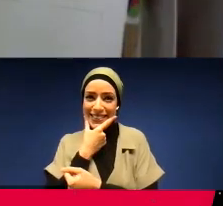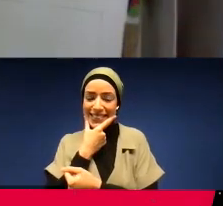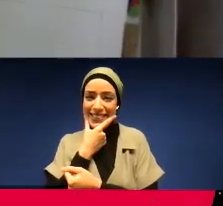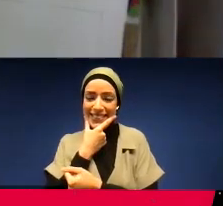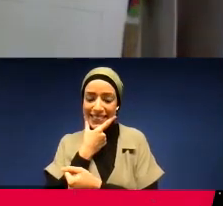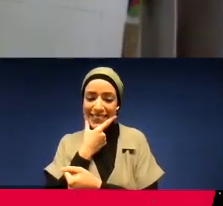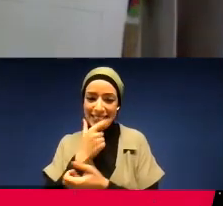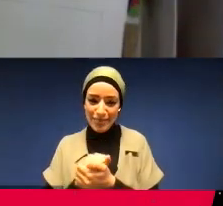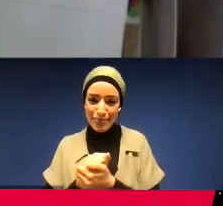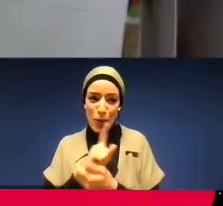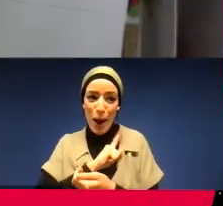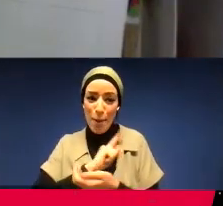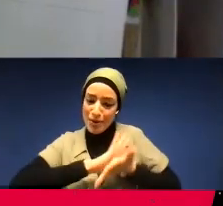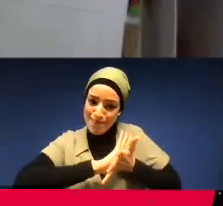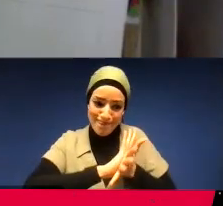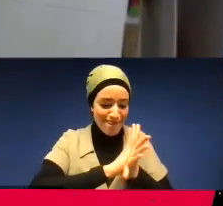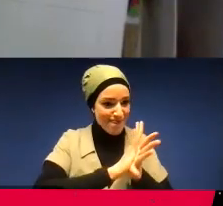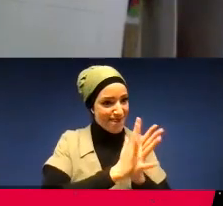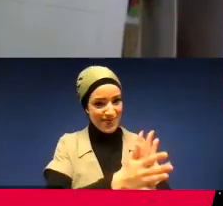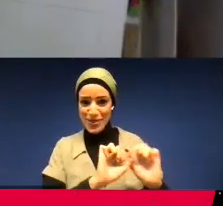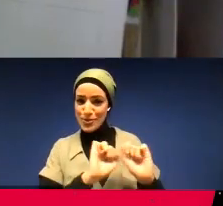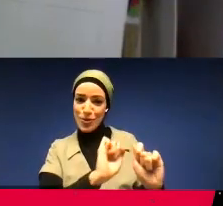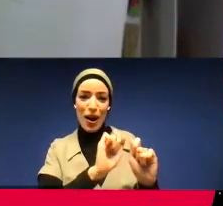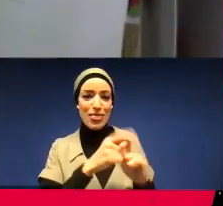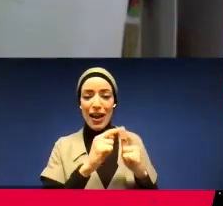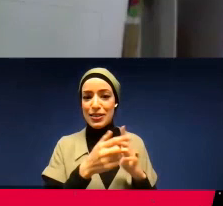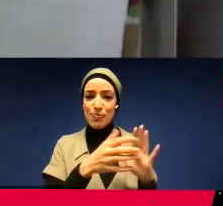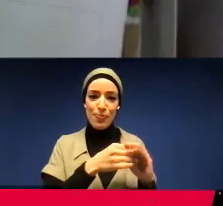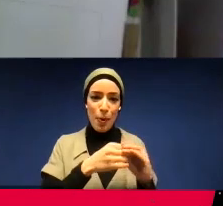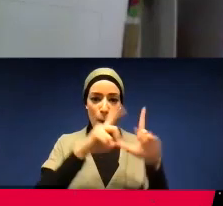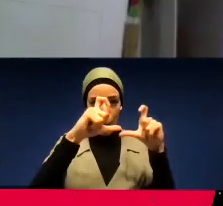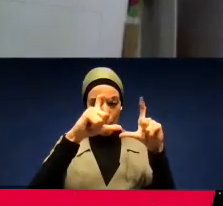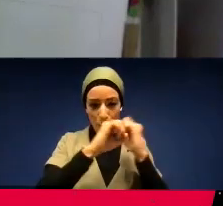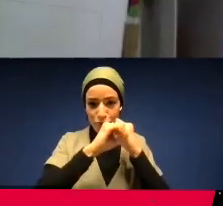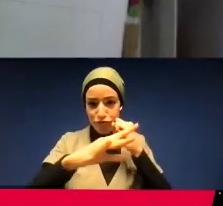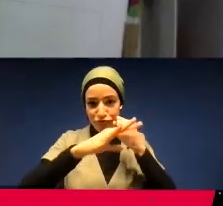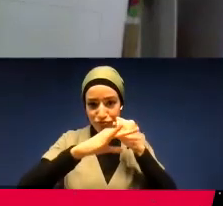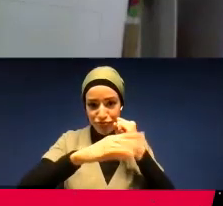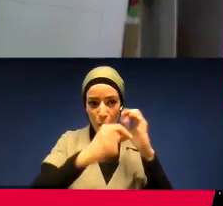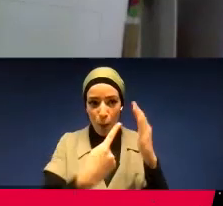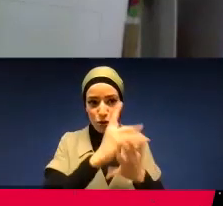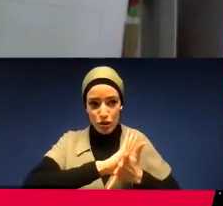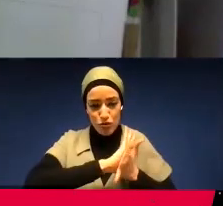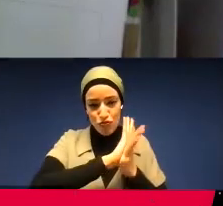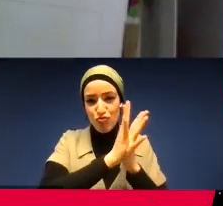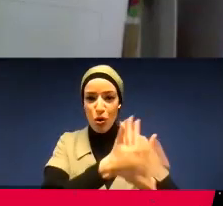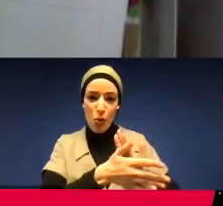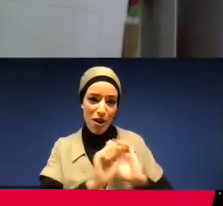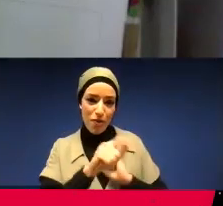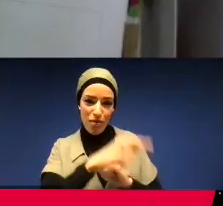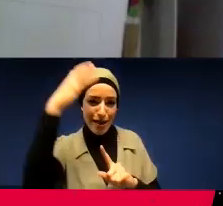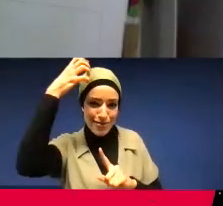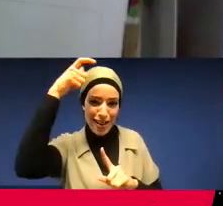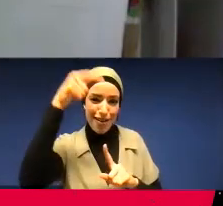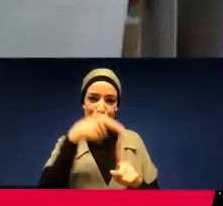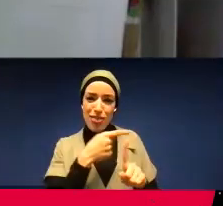literally ruined up like the PR opportunity for the king, for the dictator in the country who is behind